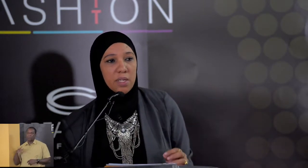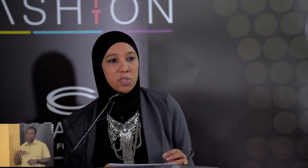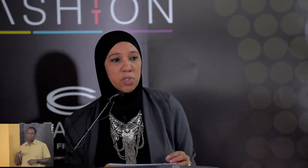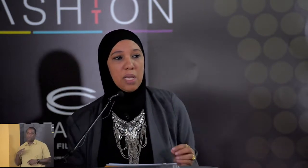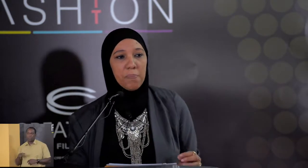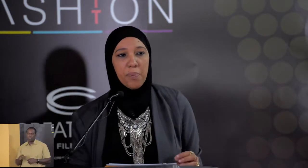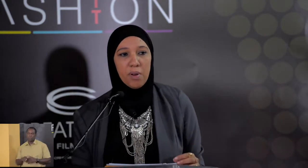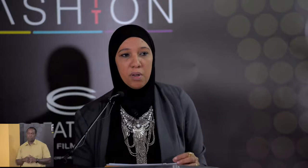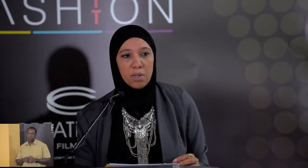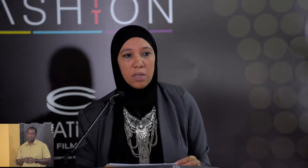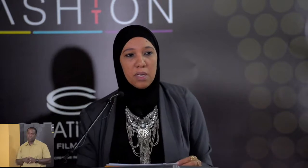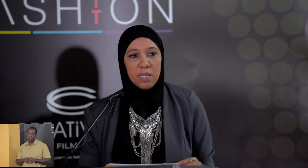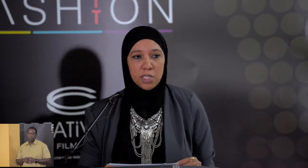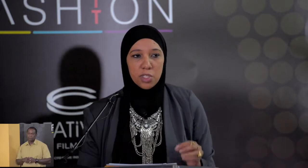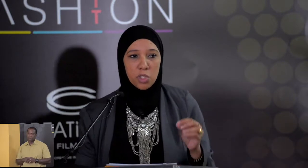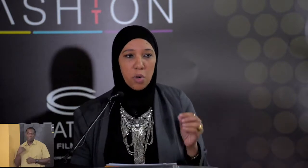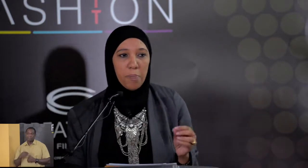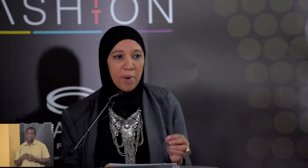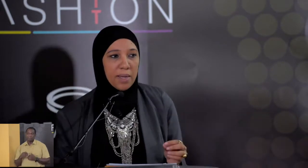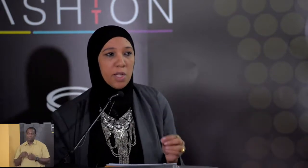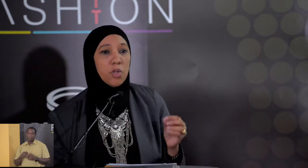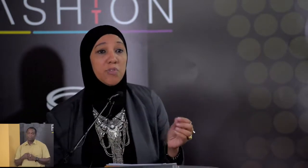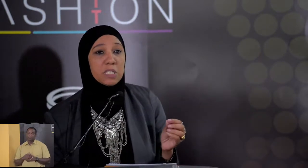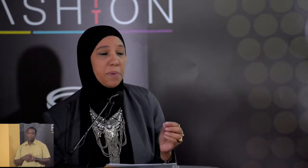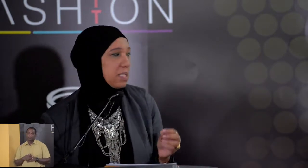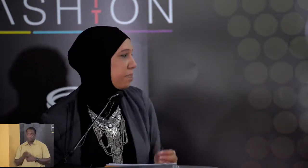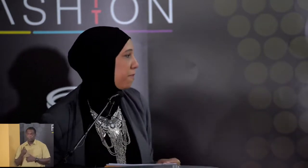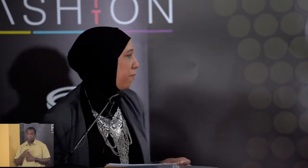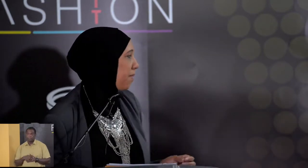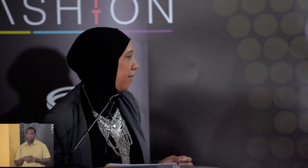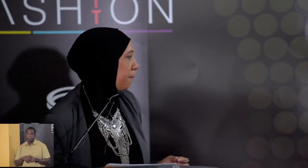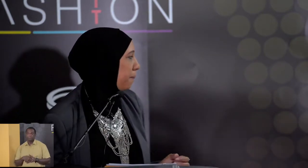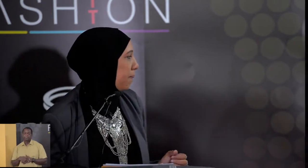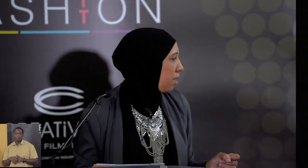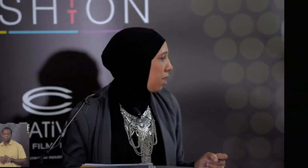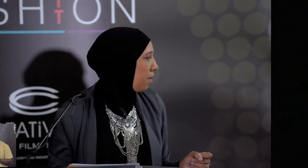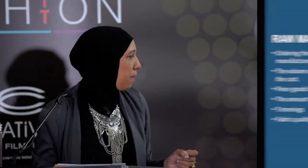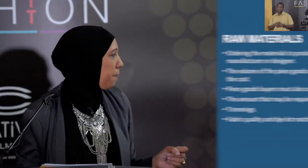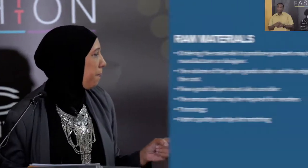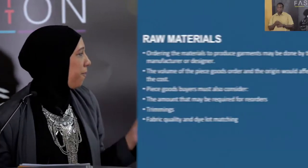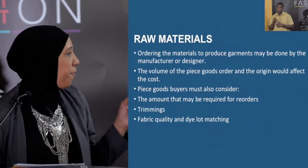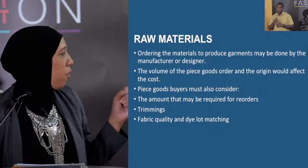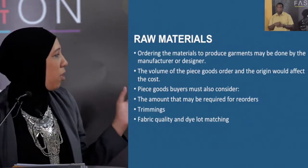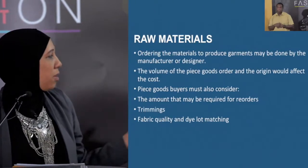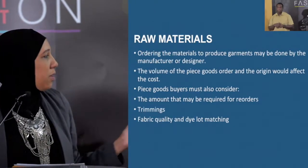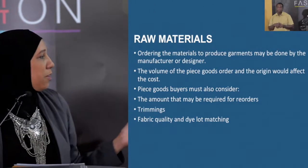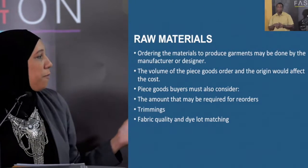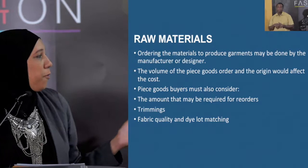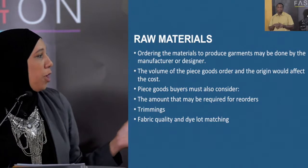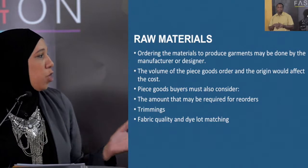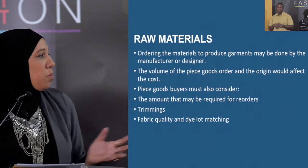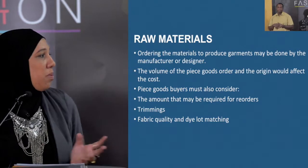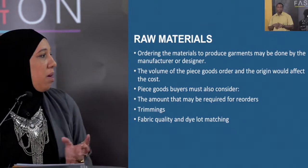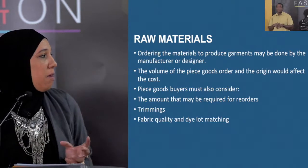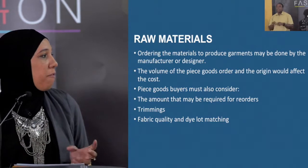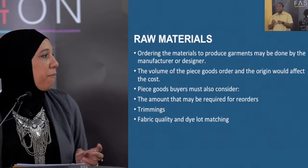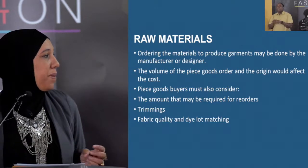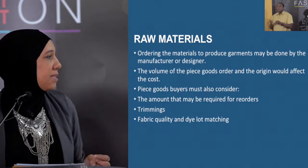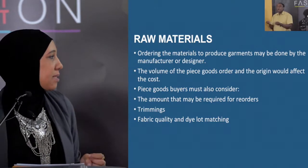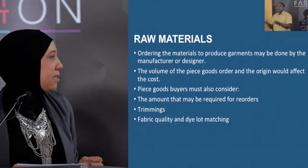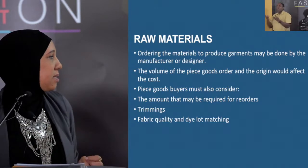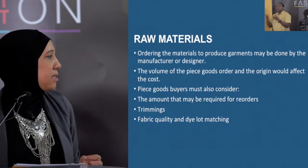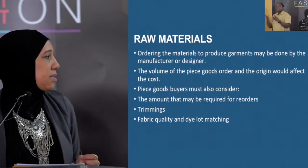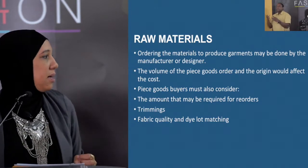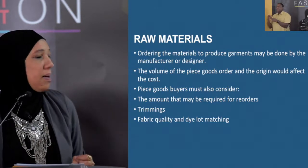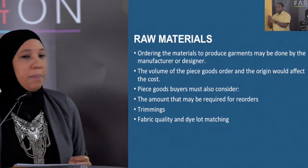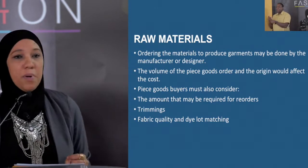goes into that product is your brand, and you're responsible for that. For the volume of